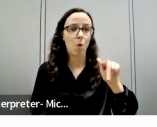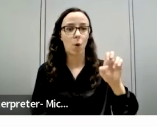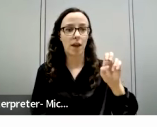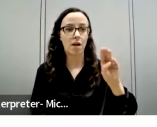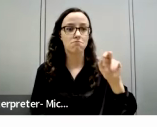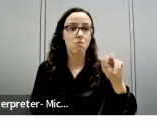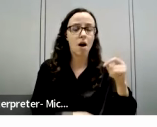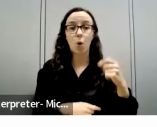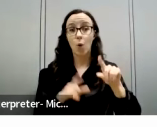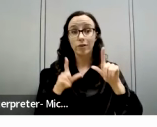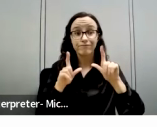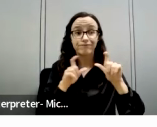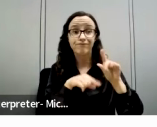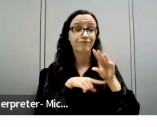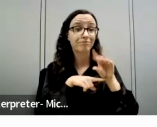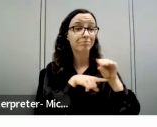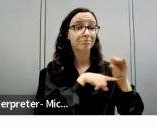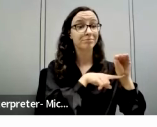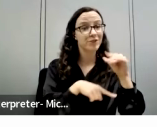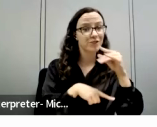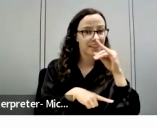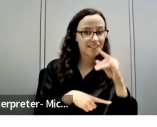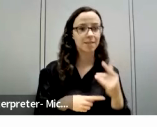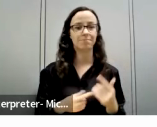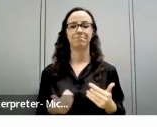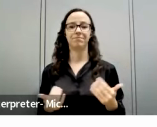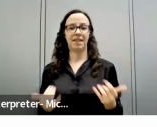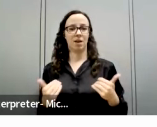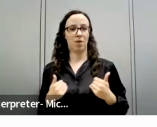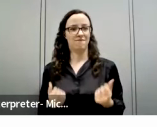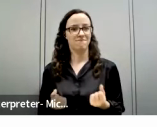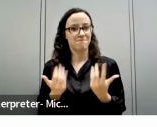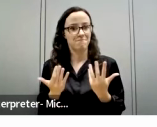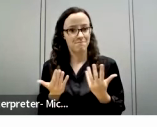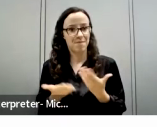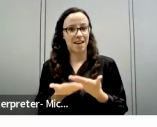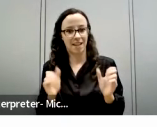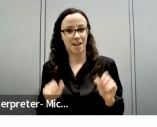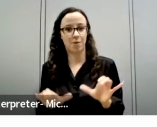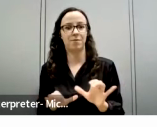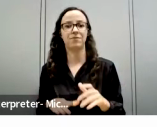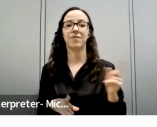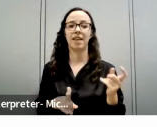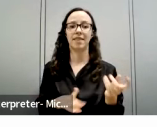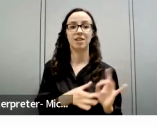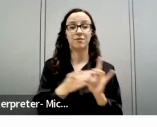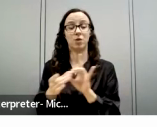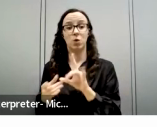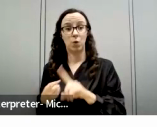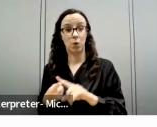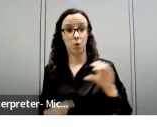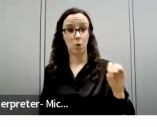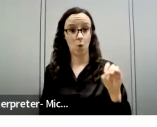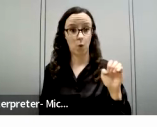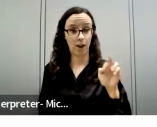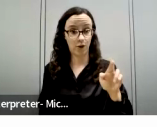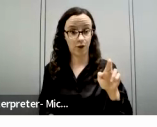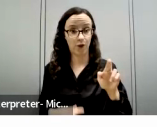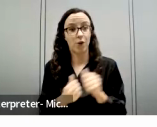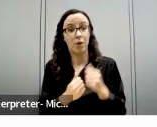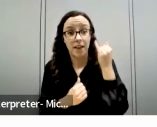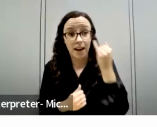of my kids and stuff like that. So there's a lot of capabilities here. This relates to OER. It's kind of the idea that